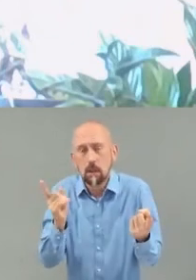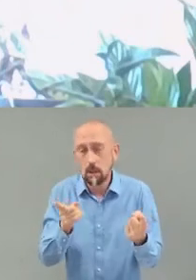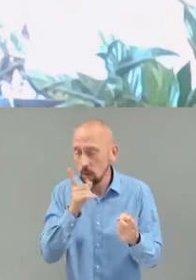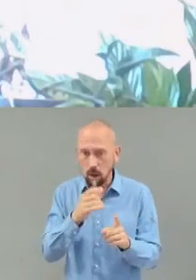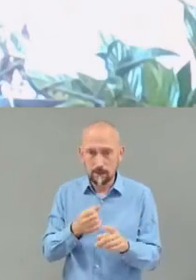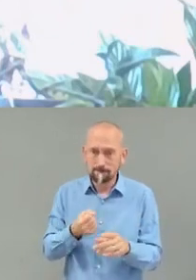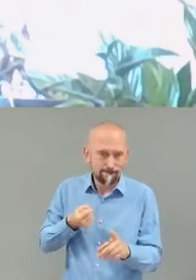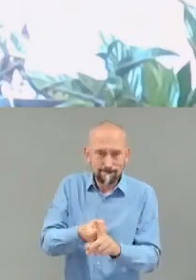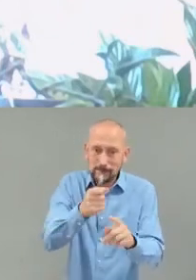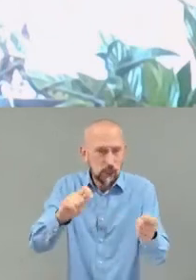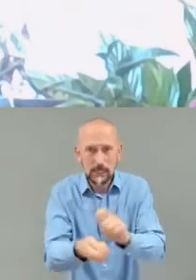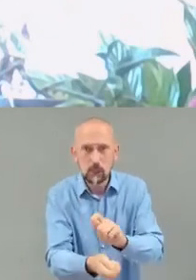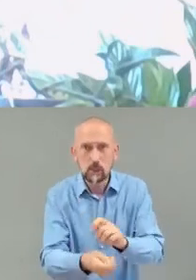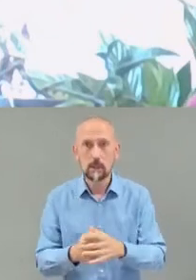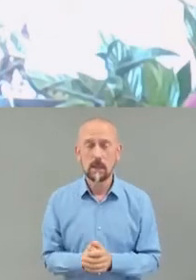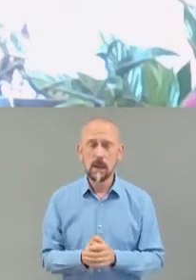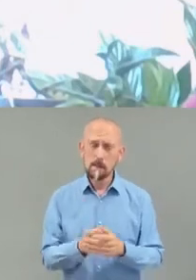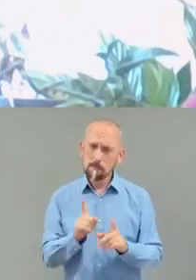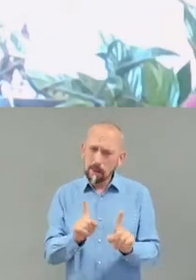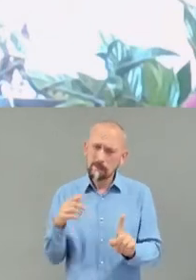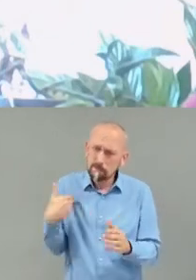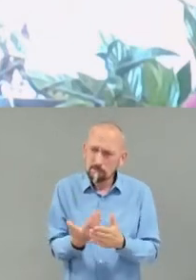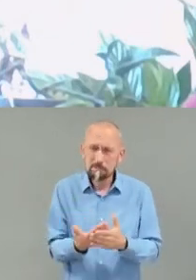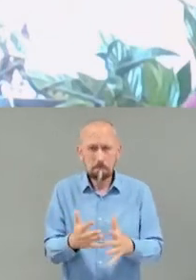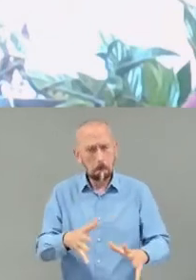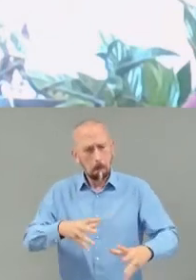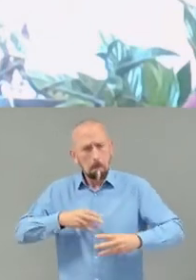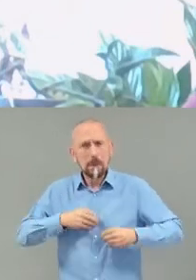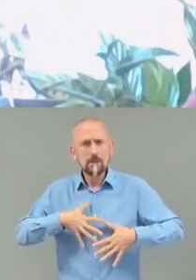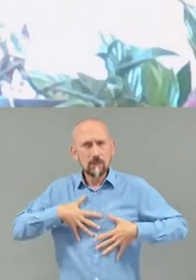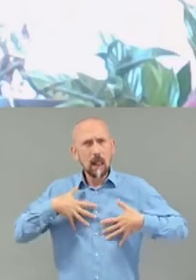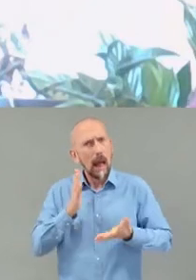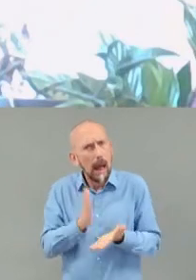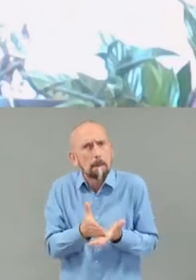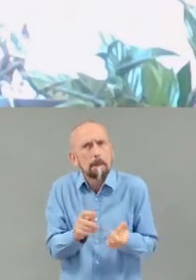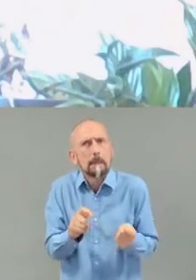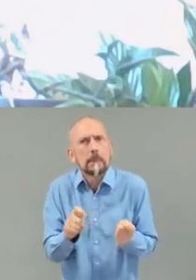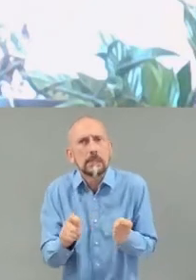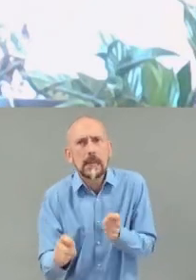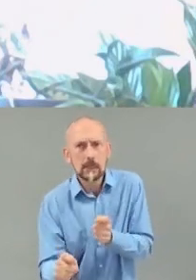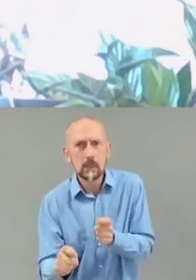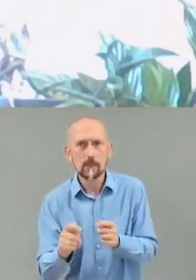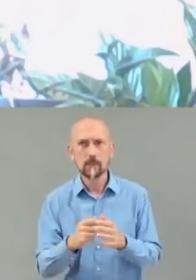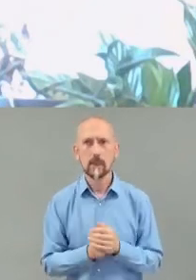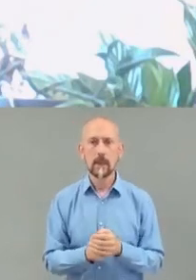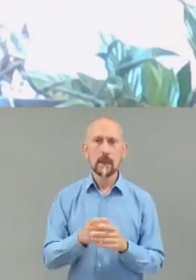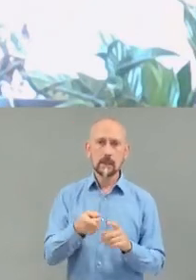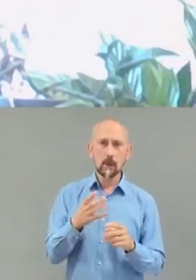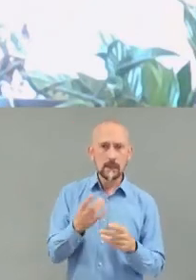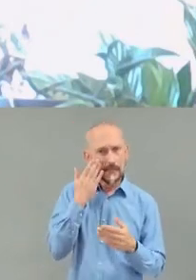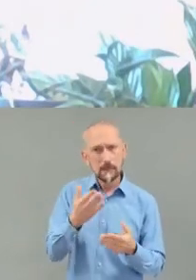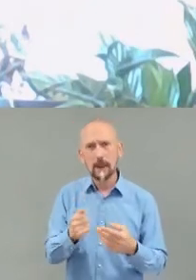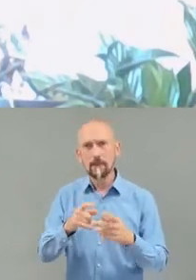beginning to take place. This change looks like an authentic interweaving of difference and diversity